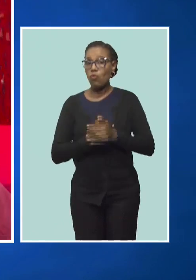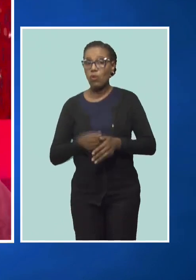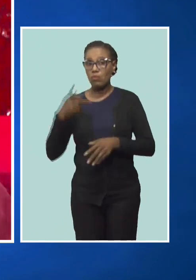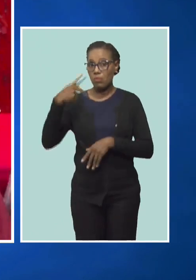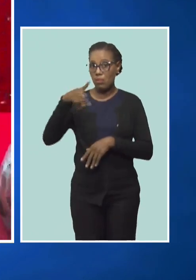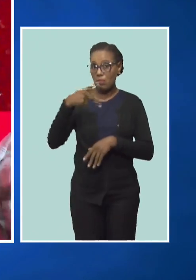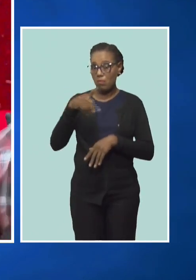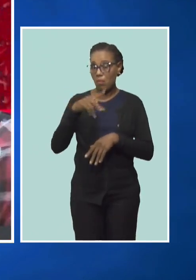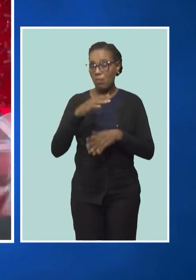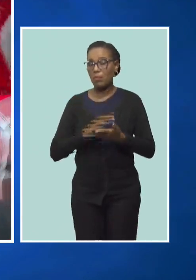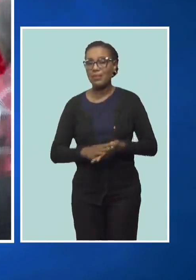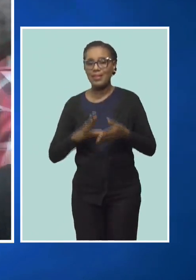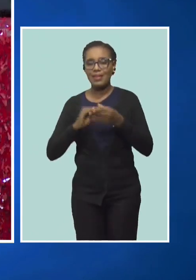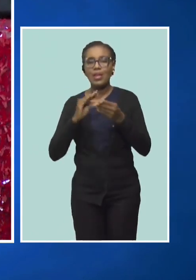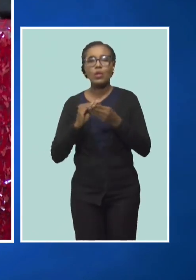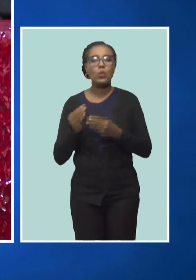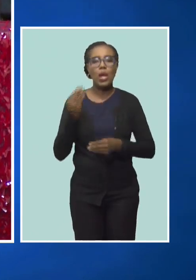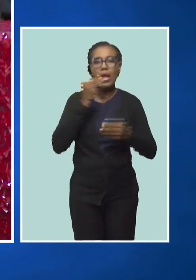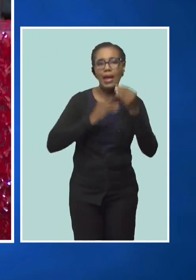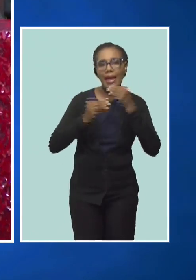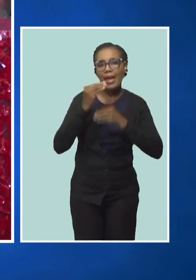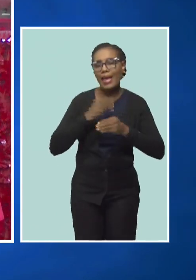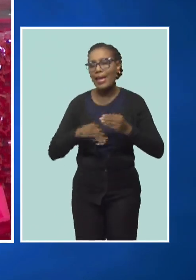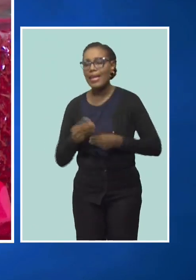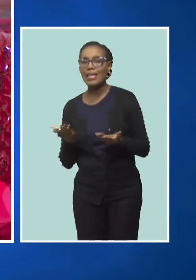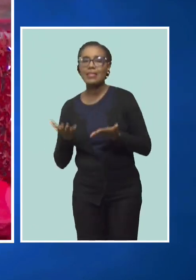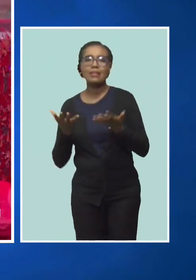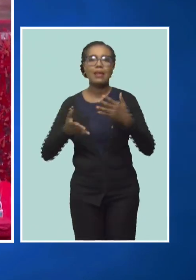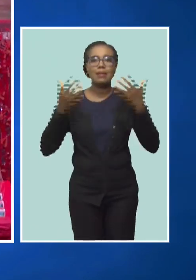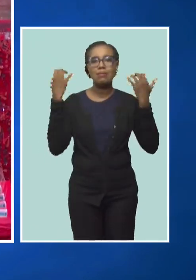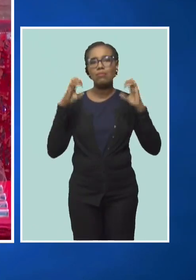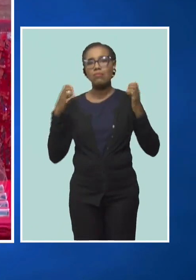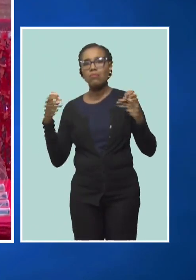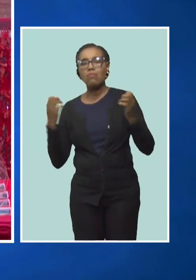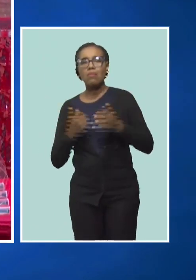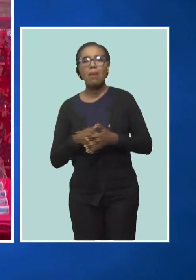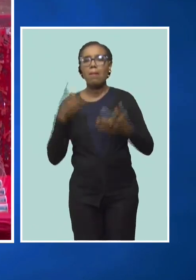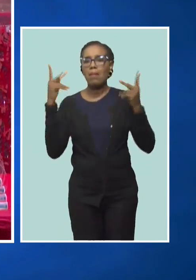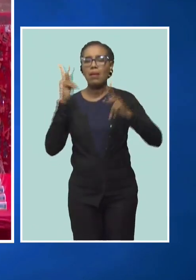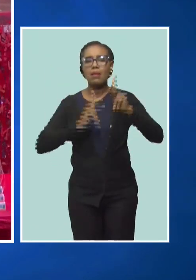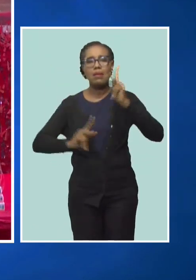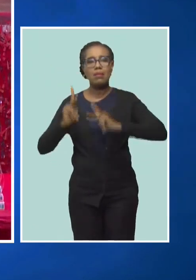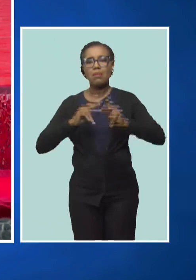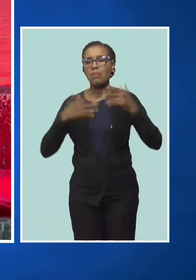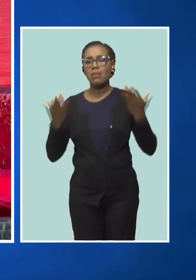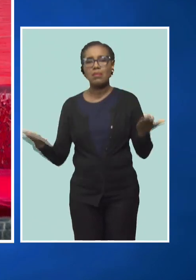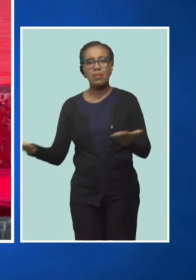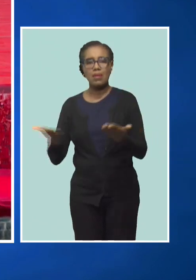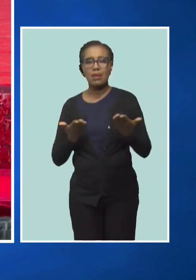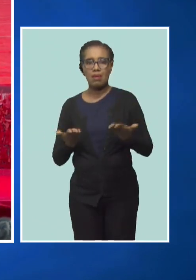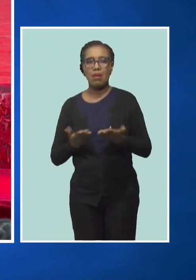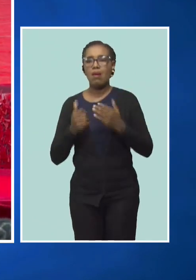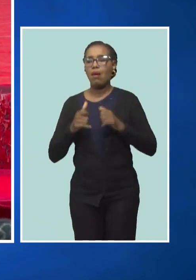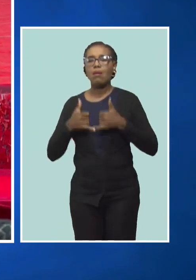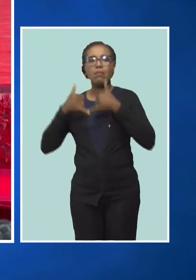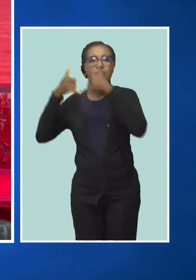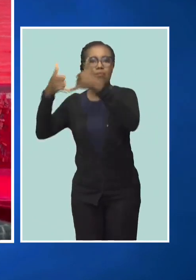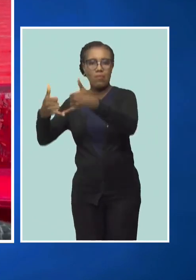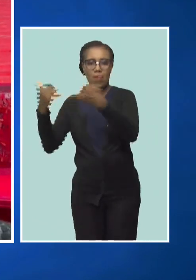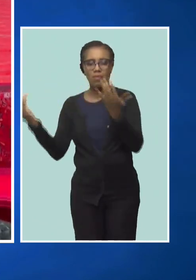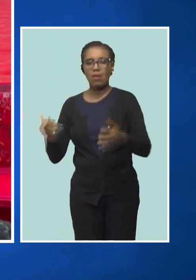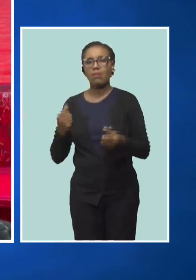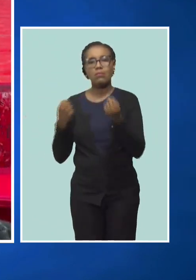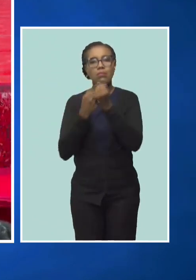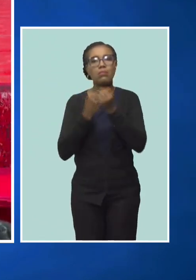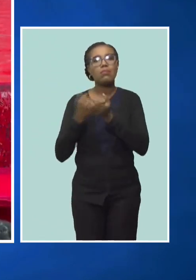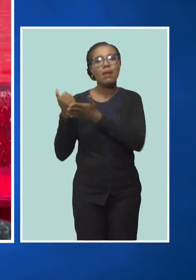and entertainment, various party stalwarts, supporters, and outstanding Barbadians are awarded for their